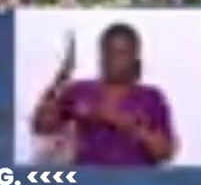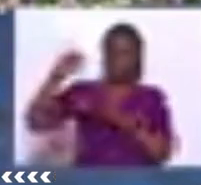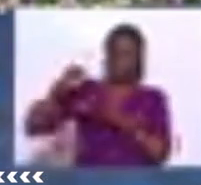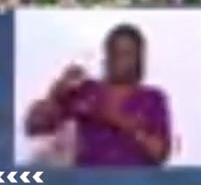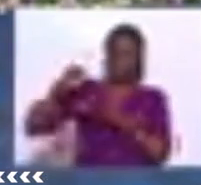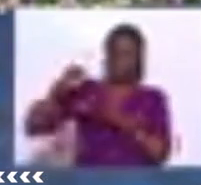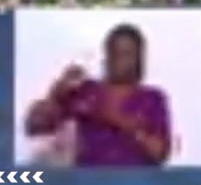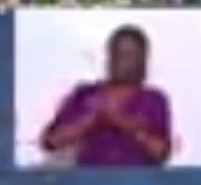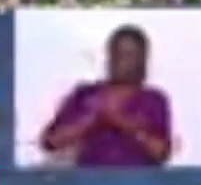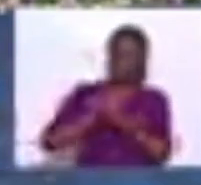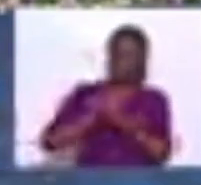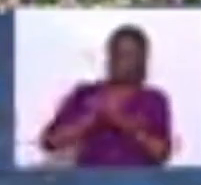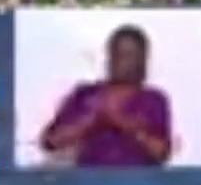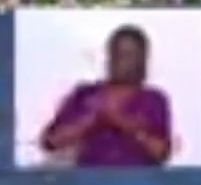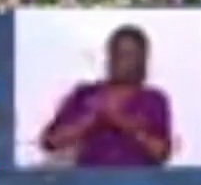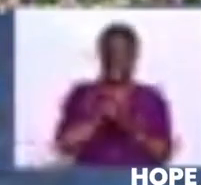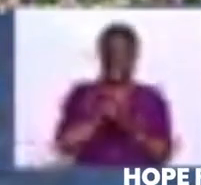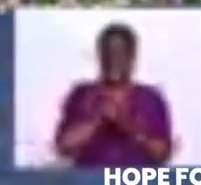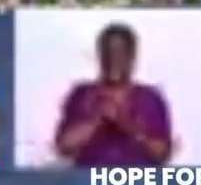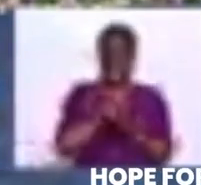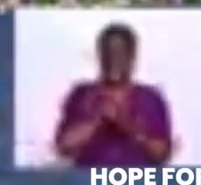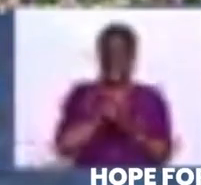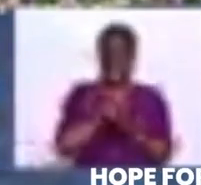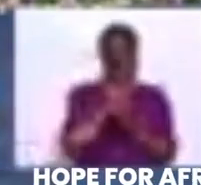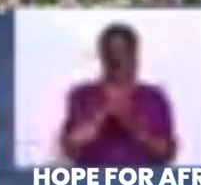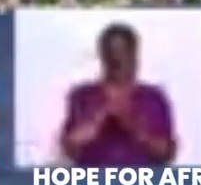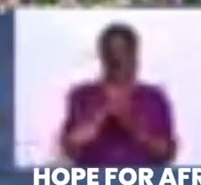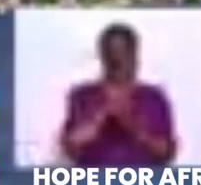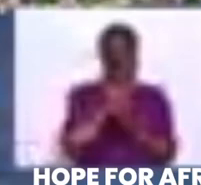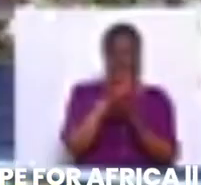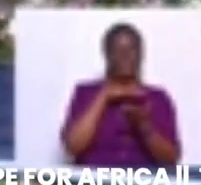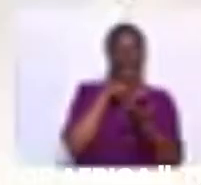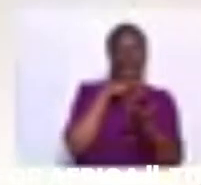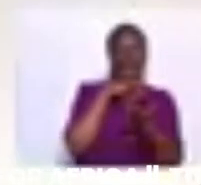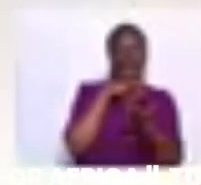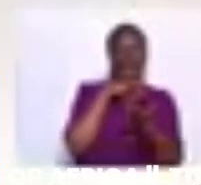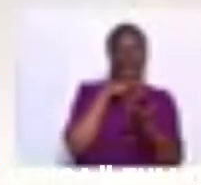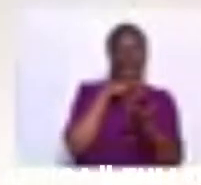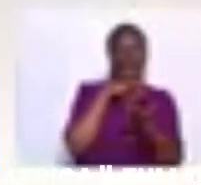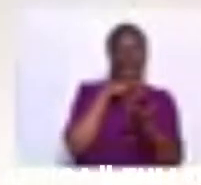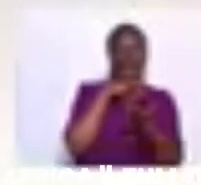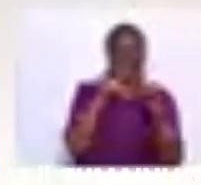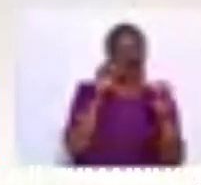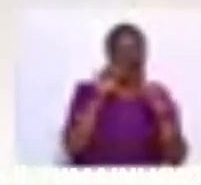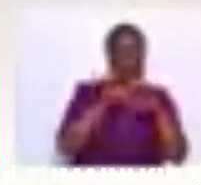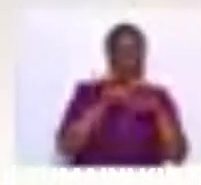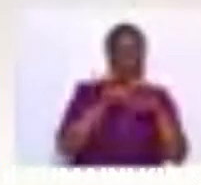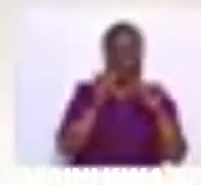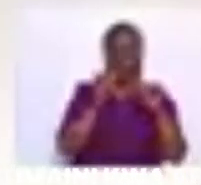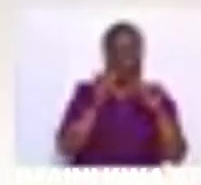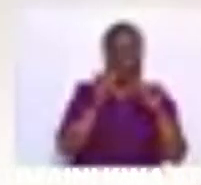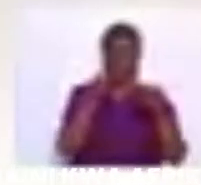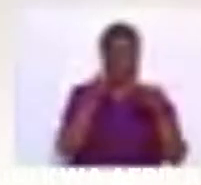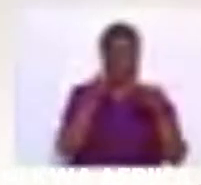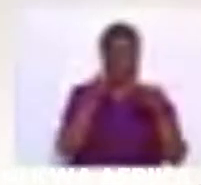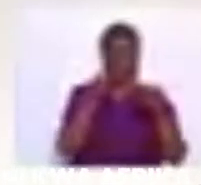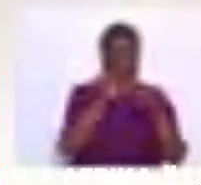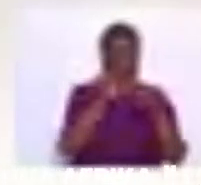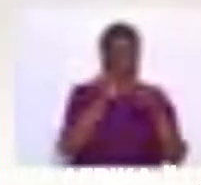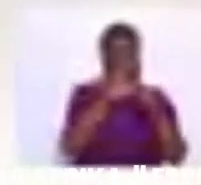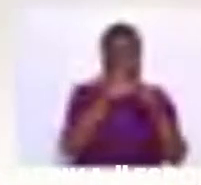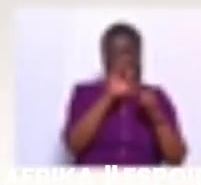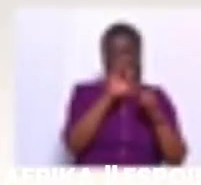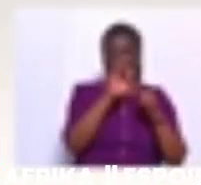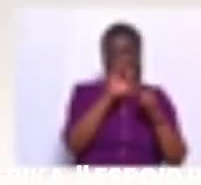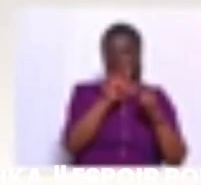in order, King Hezekiah. You are going to die. Not good news. Hezekiah wasn't happy about it. He turned his